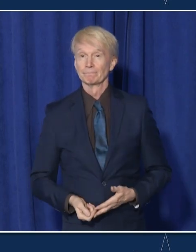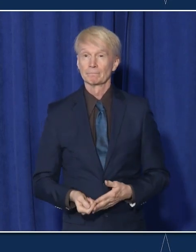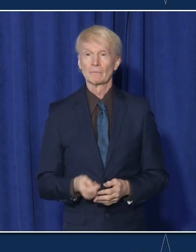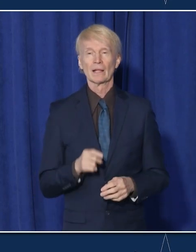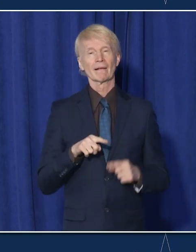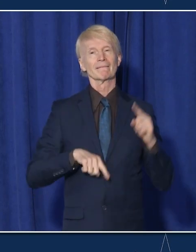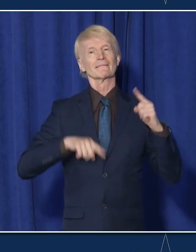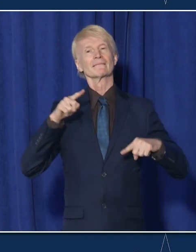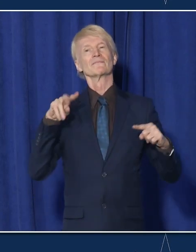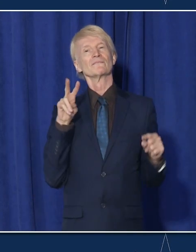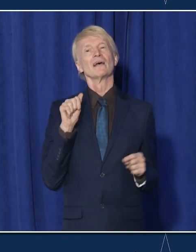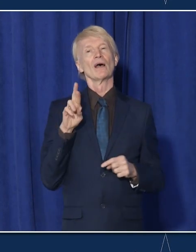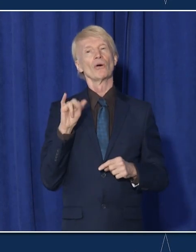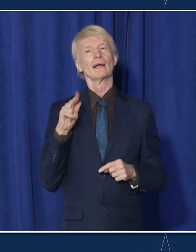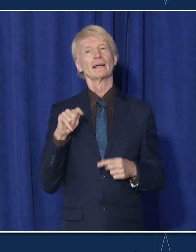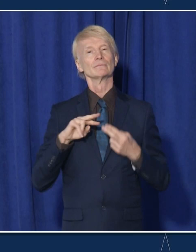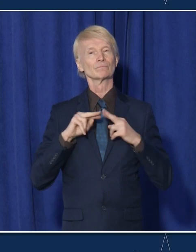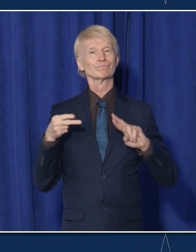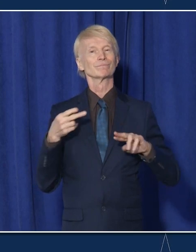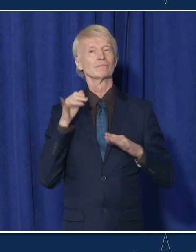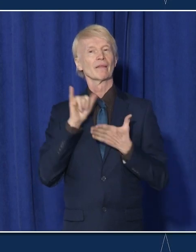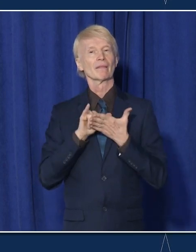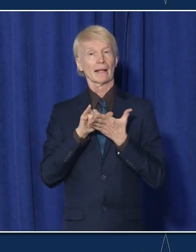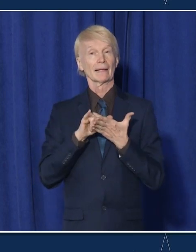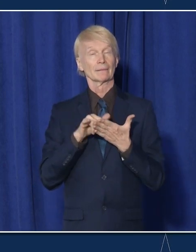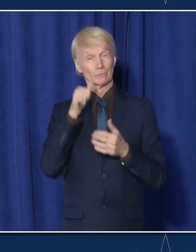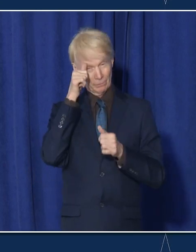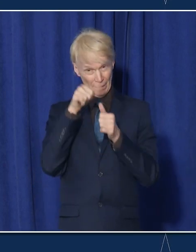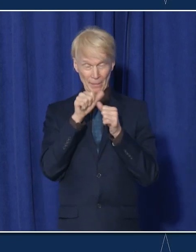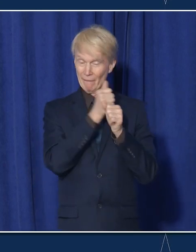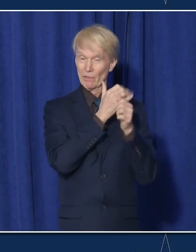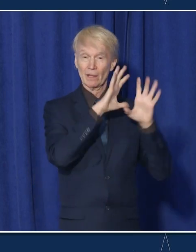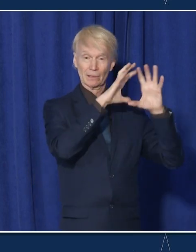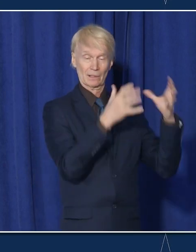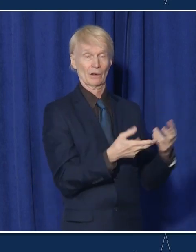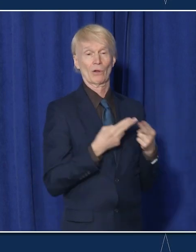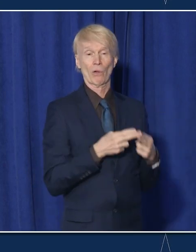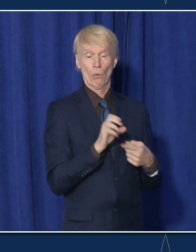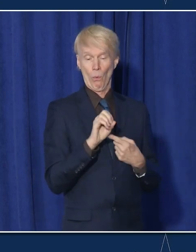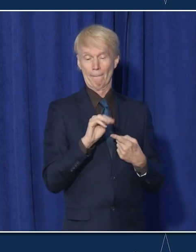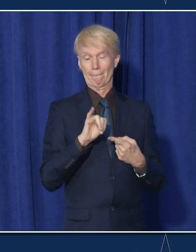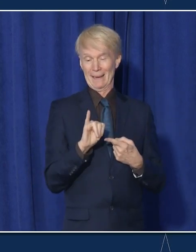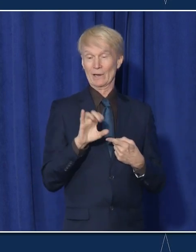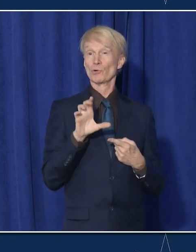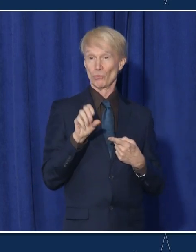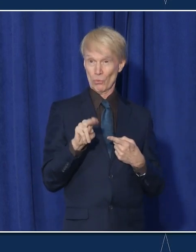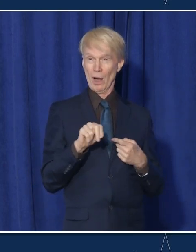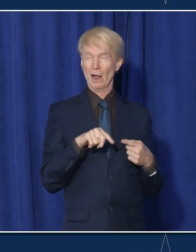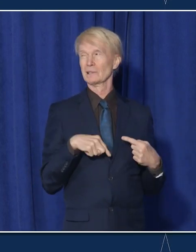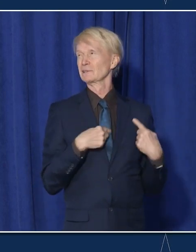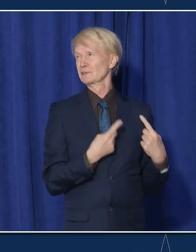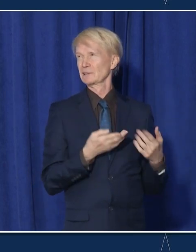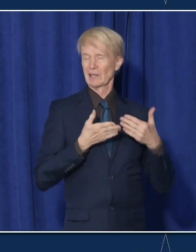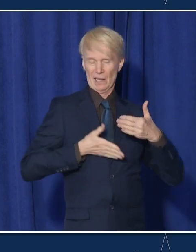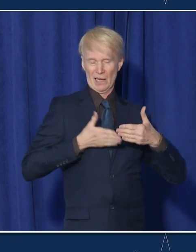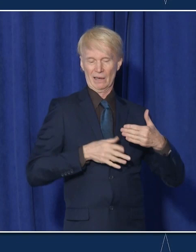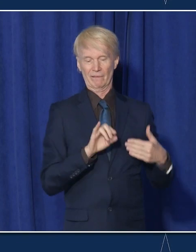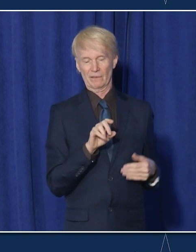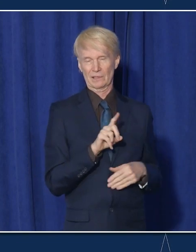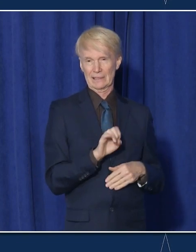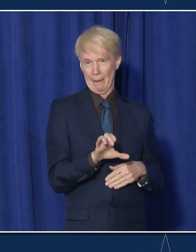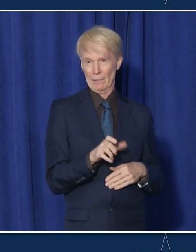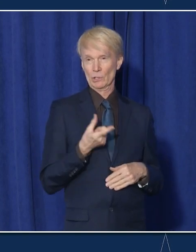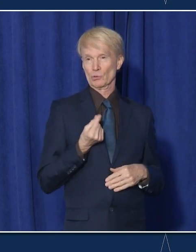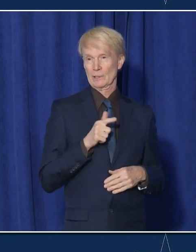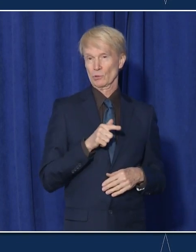with variants. So remember that everything has been Omicron since approximately the end of December here in